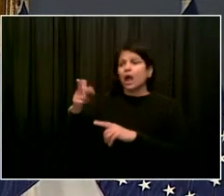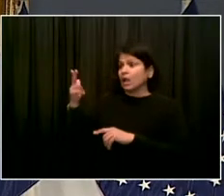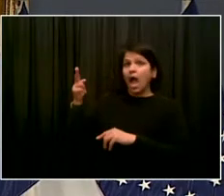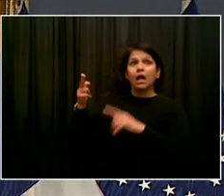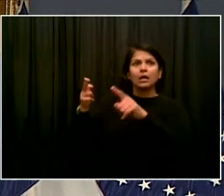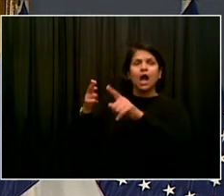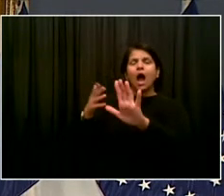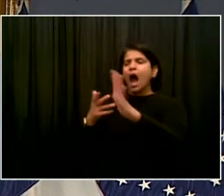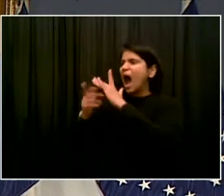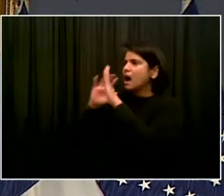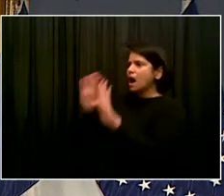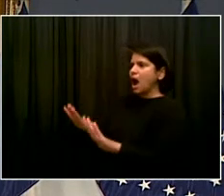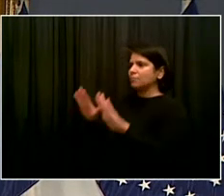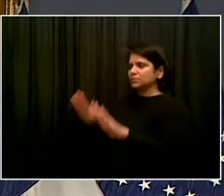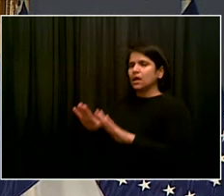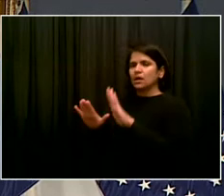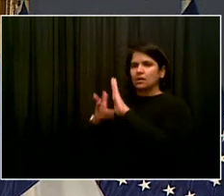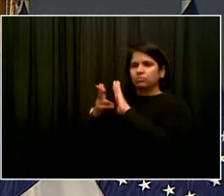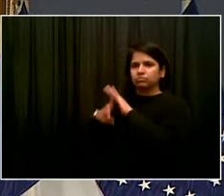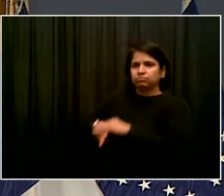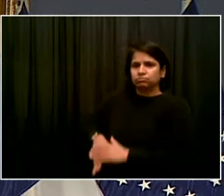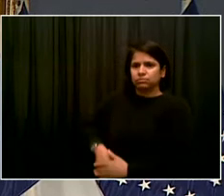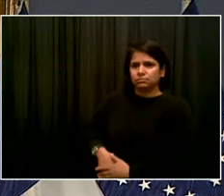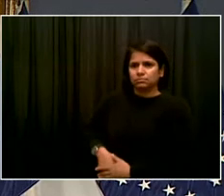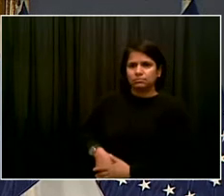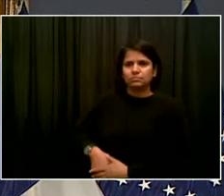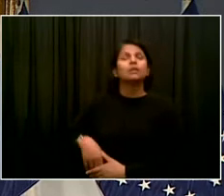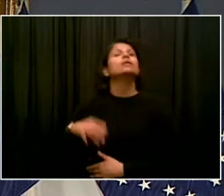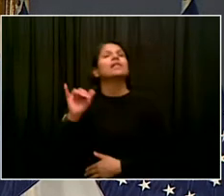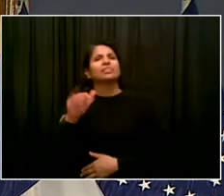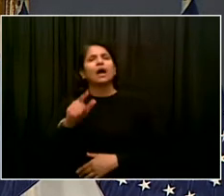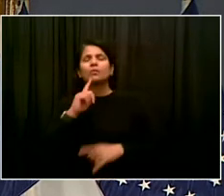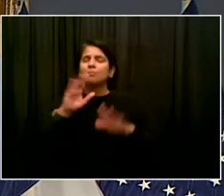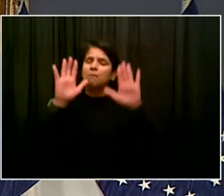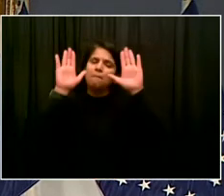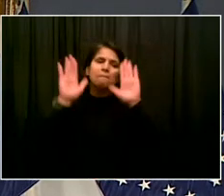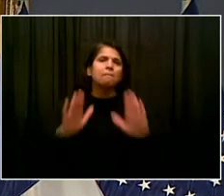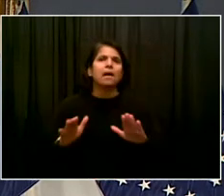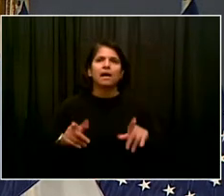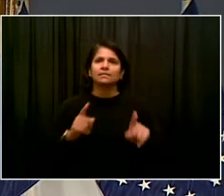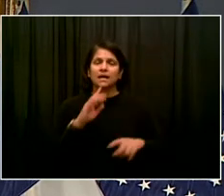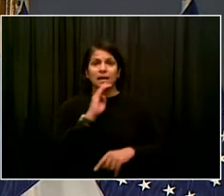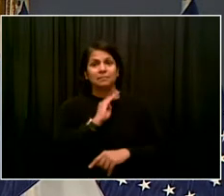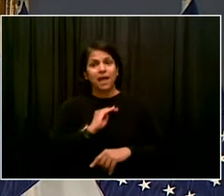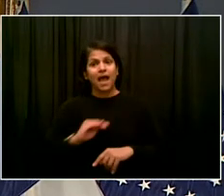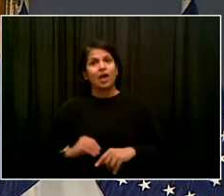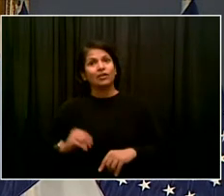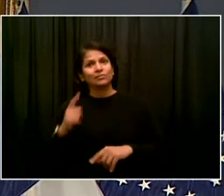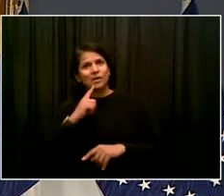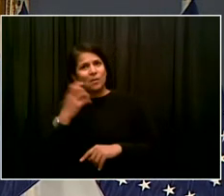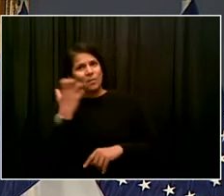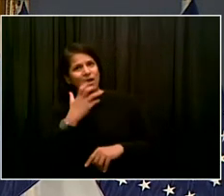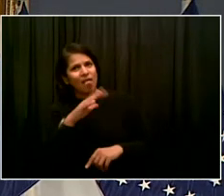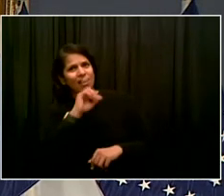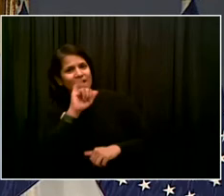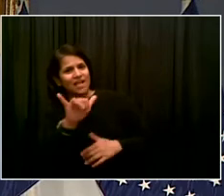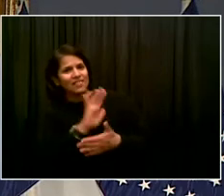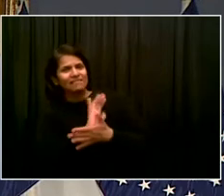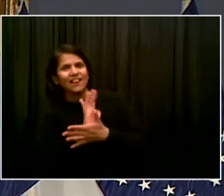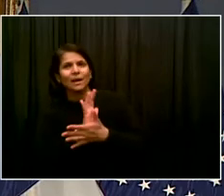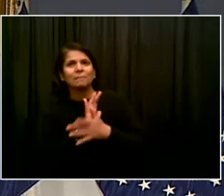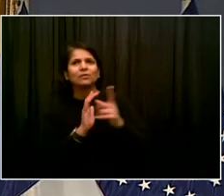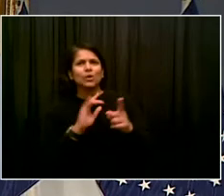I love that. And Dante, let's first of all make clear to all New Yorkers, how are people going to be able to see these videos? Yes, these videos can be found